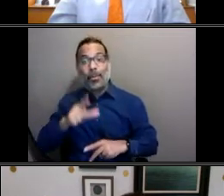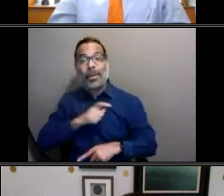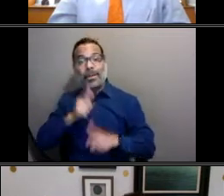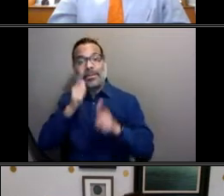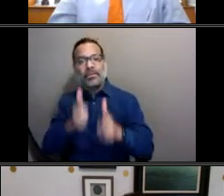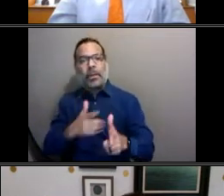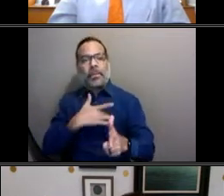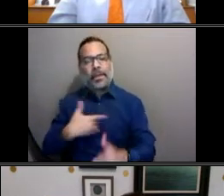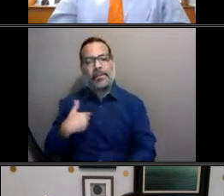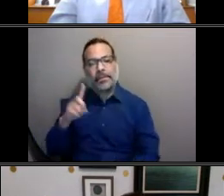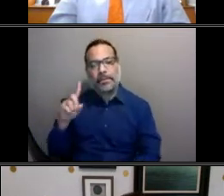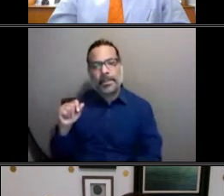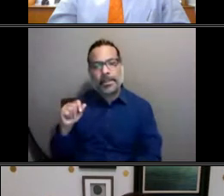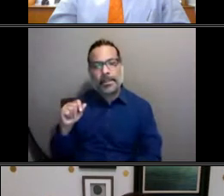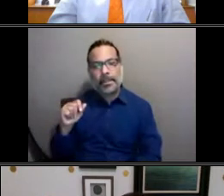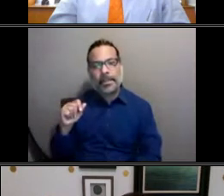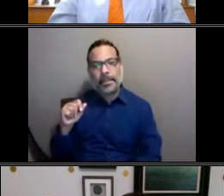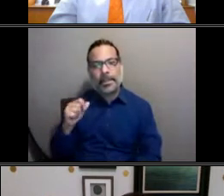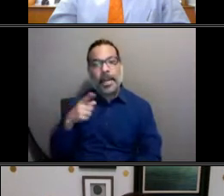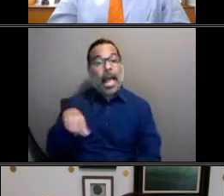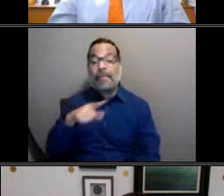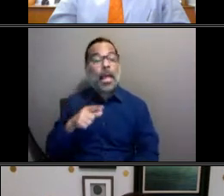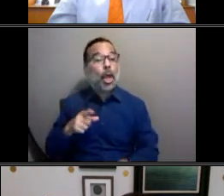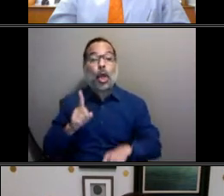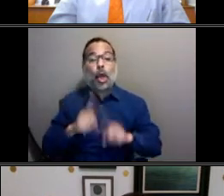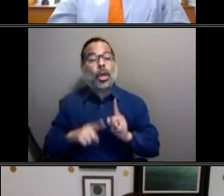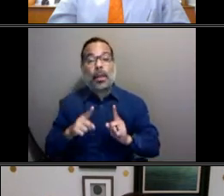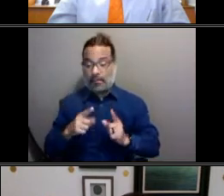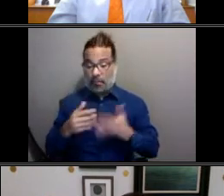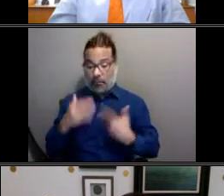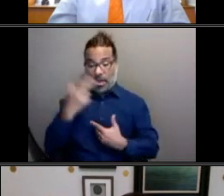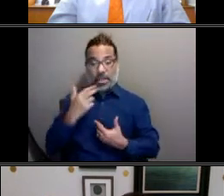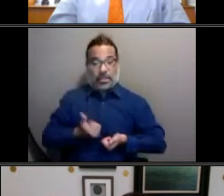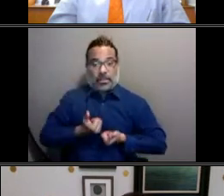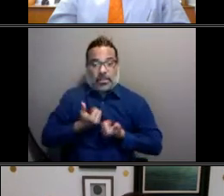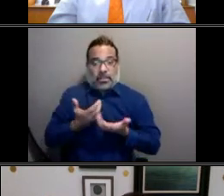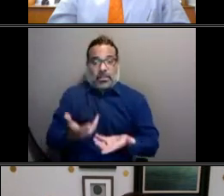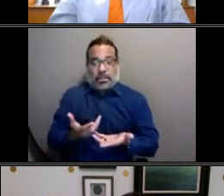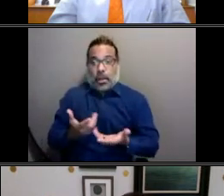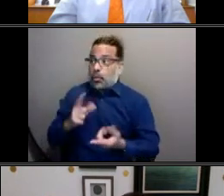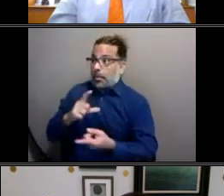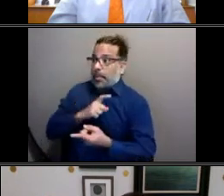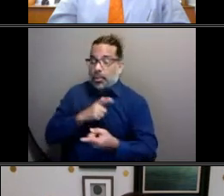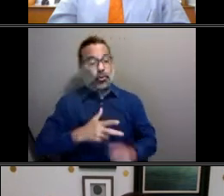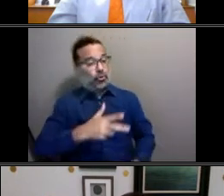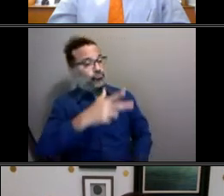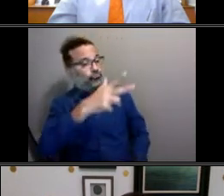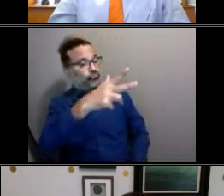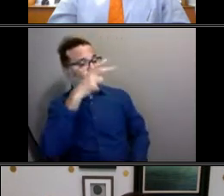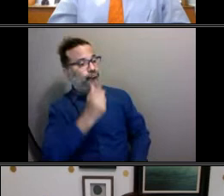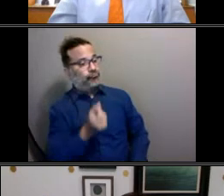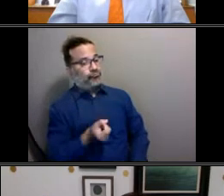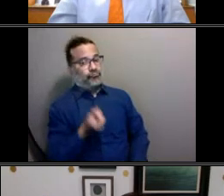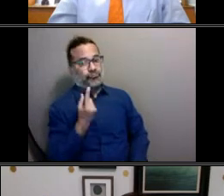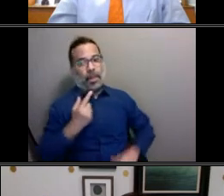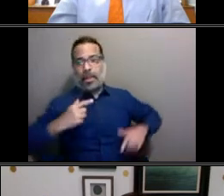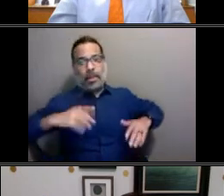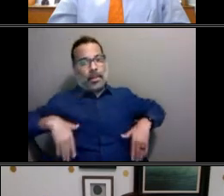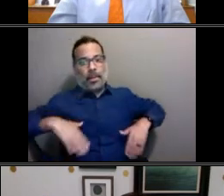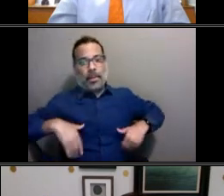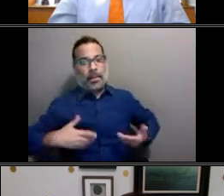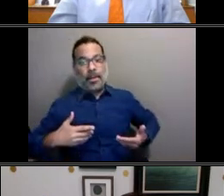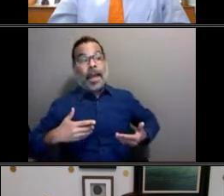disability and were not able to express themselves to the police in the way that the police thought they should. And in a couple of